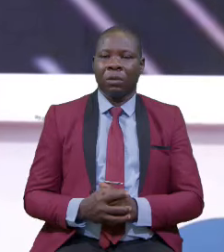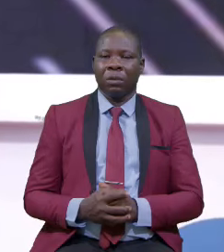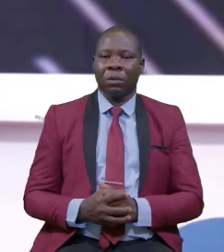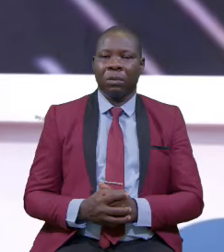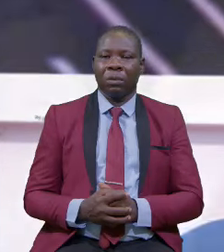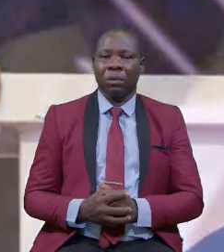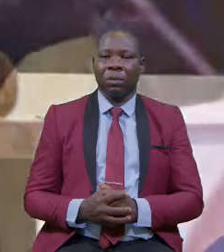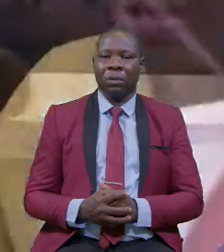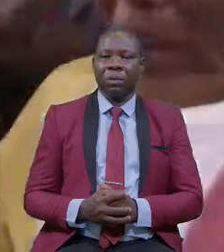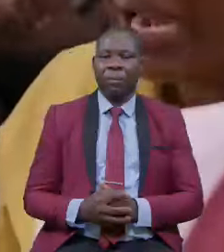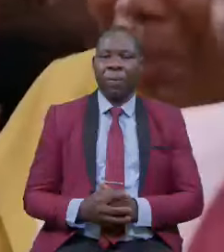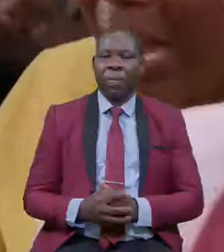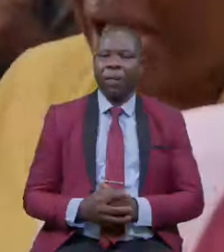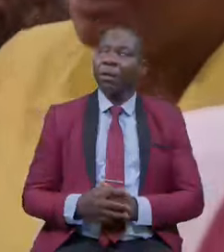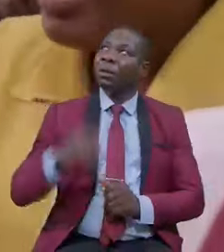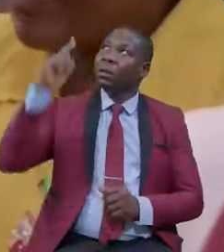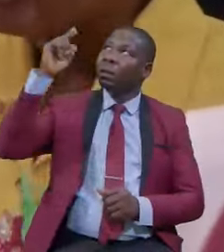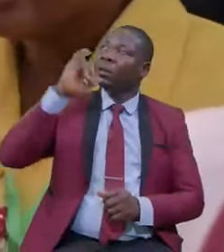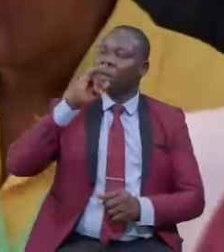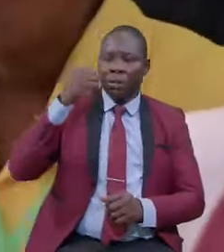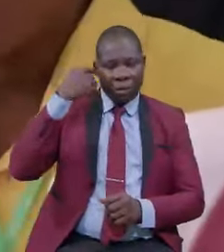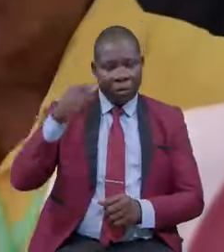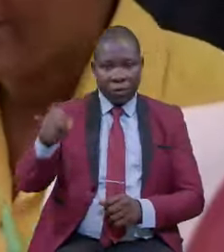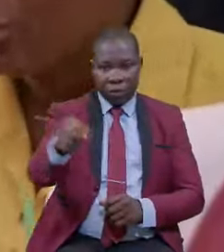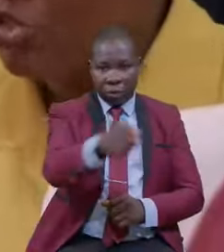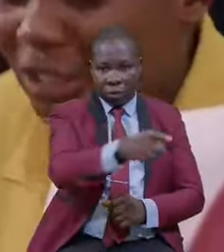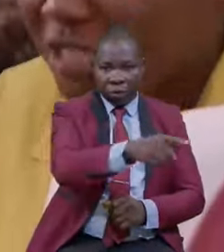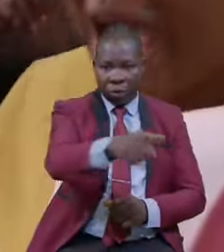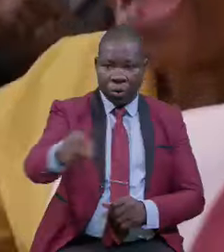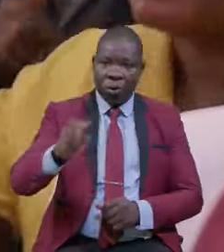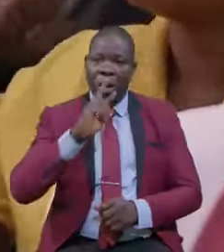He is for you, you are for him.